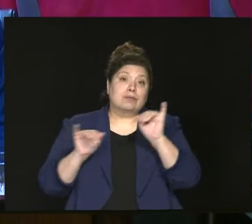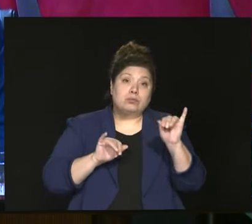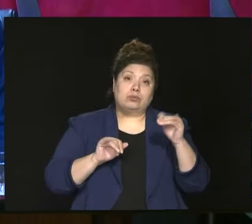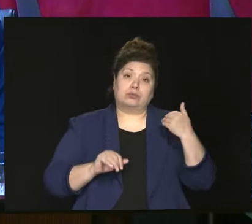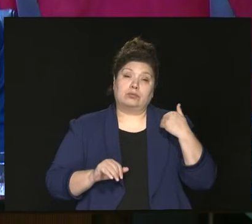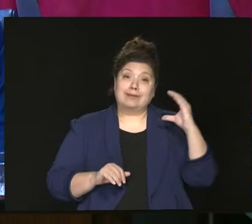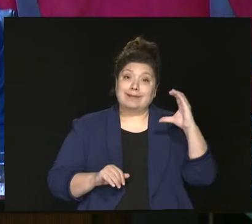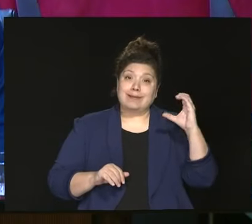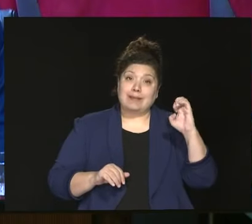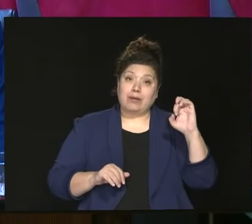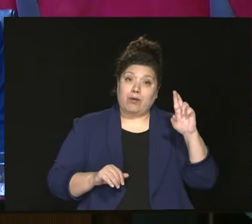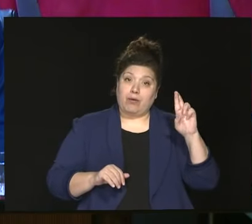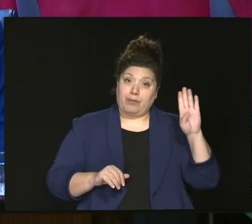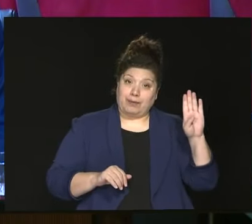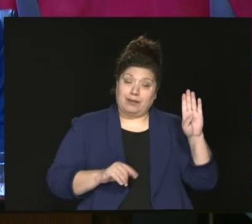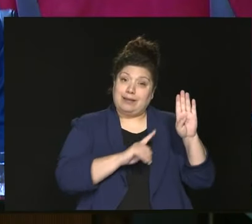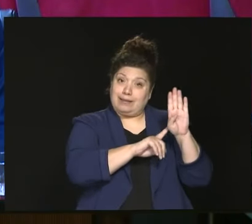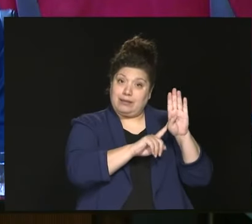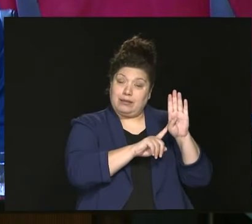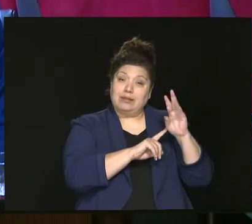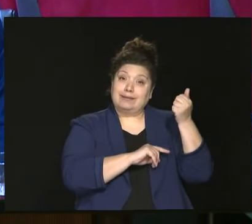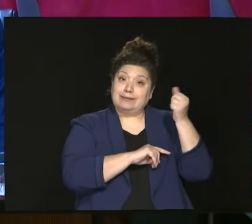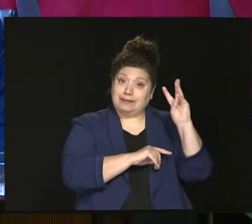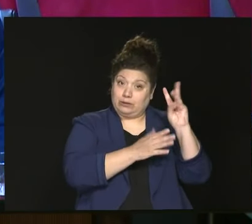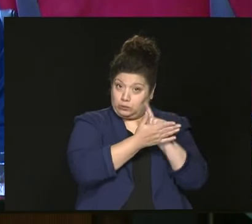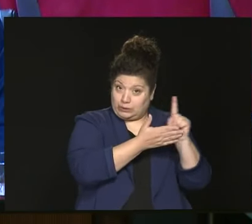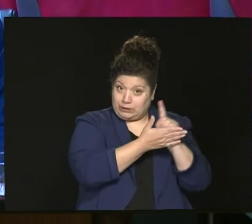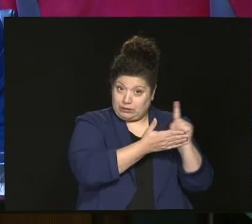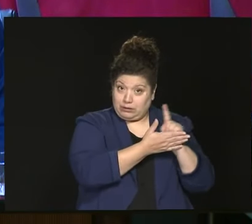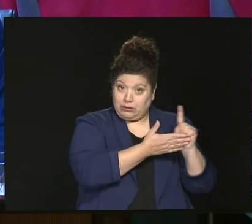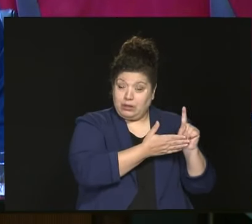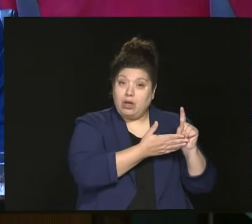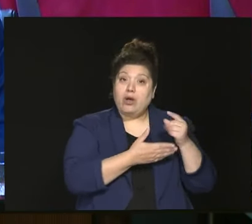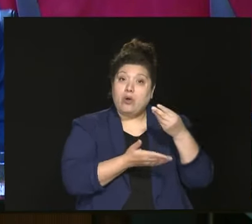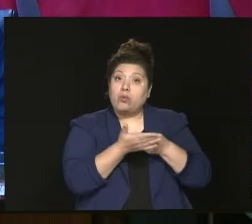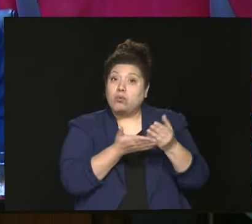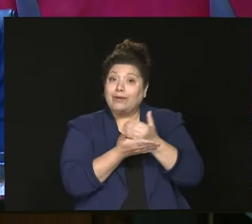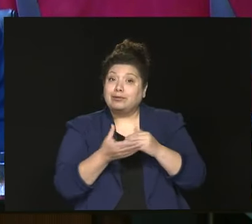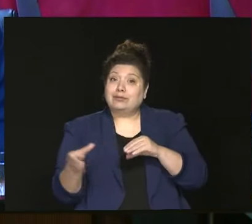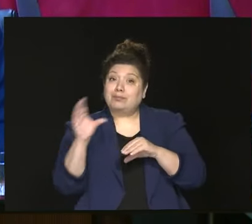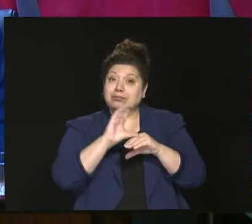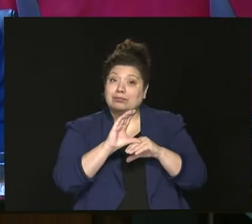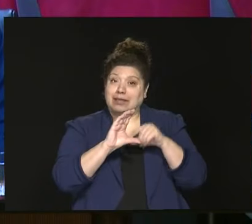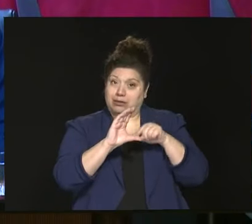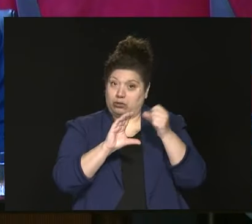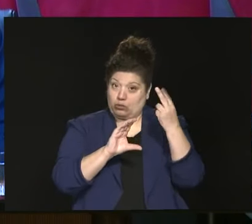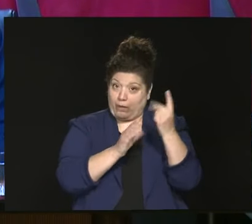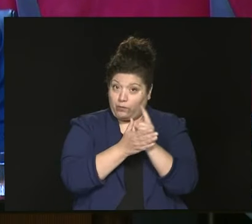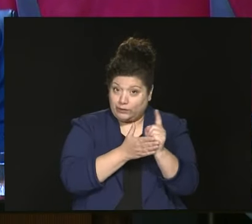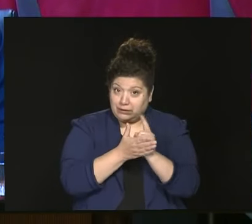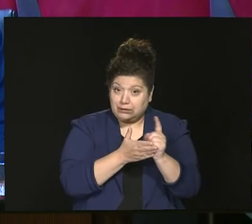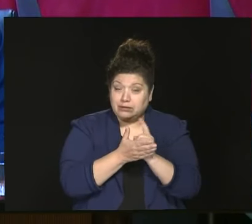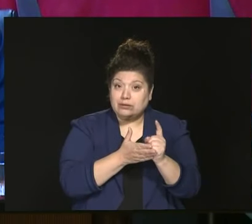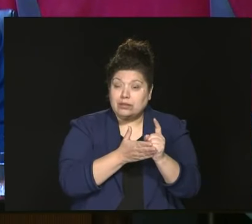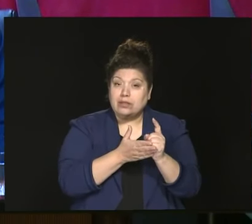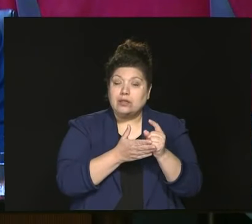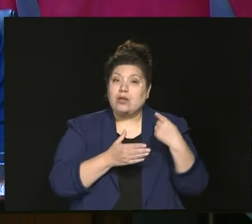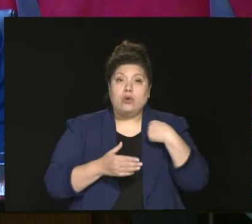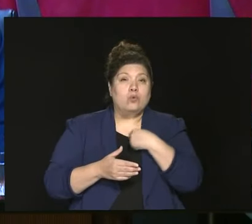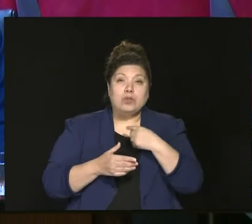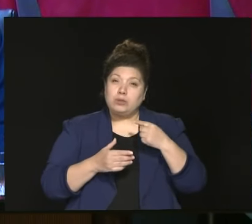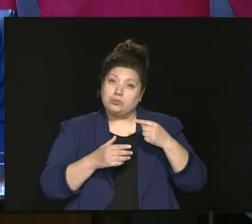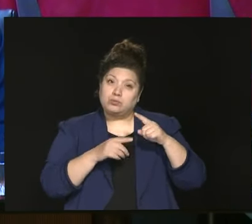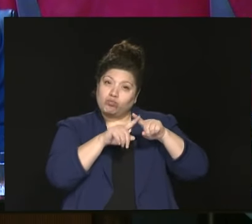for 16 weeks, and the wage subsidy, which goes for 12 weeks. So as we have information, we're taking decisions. We think